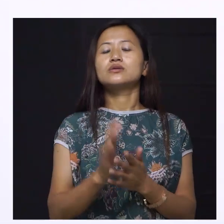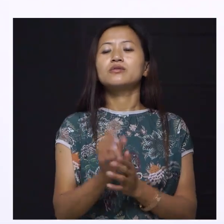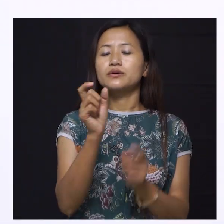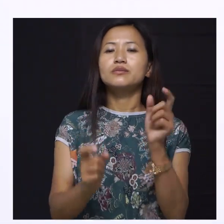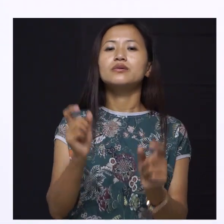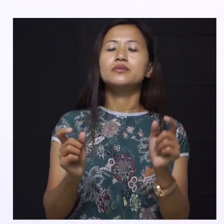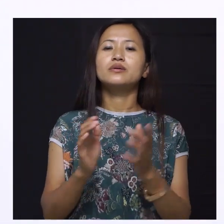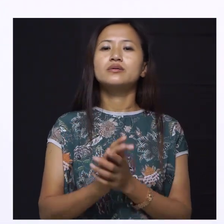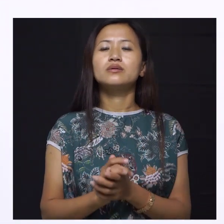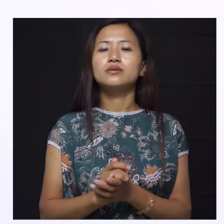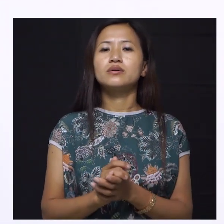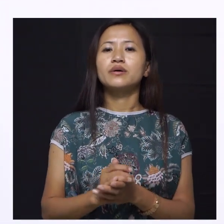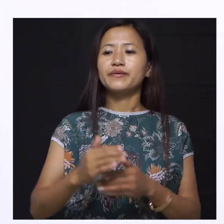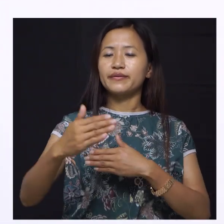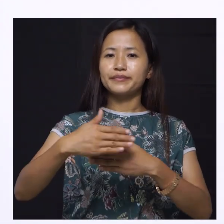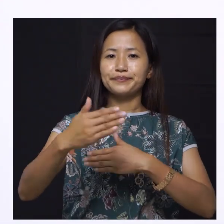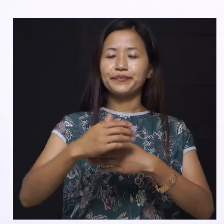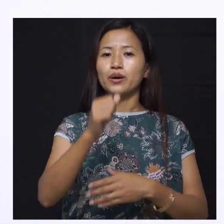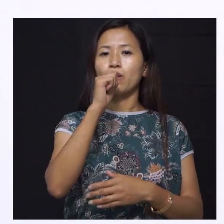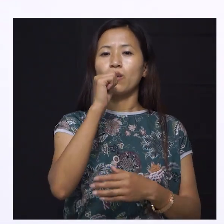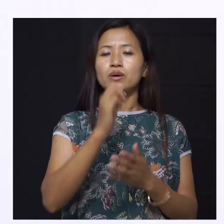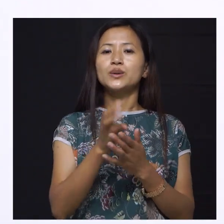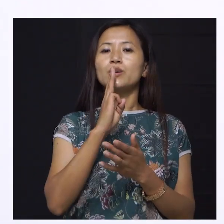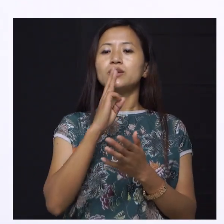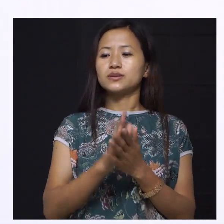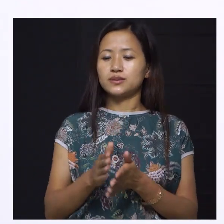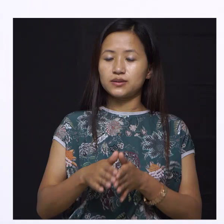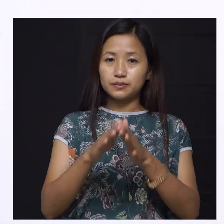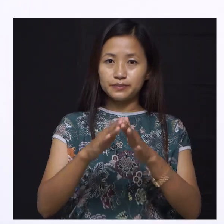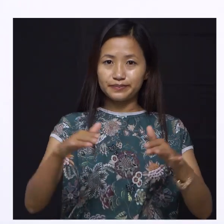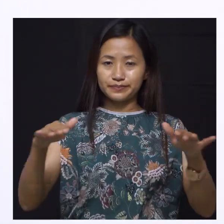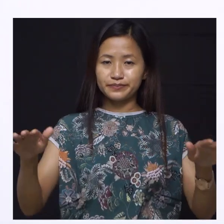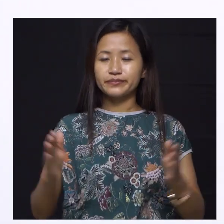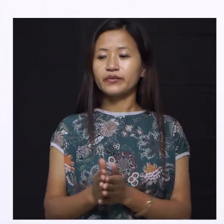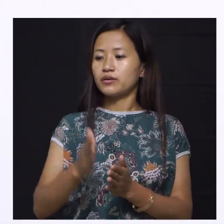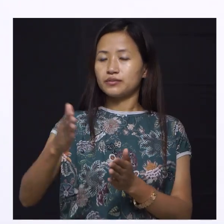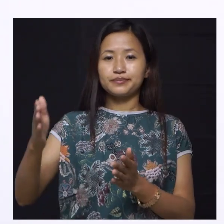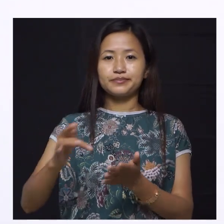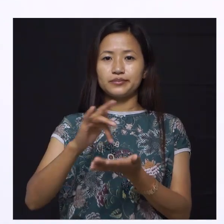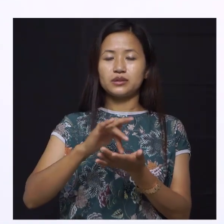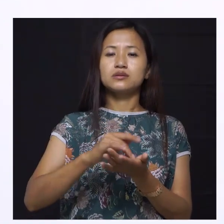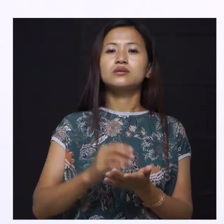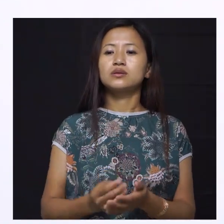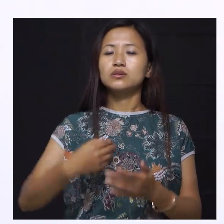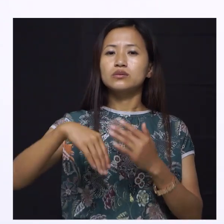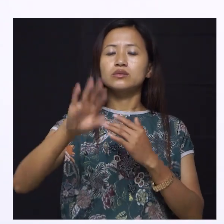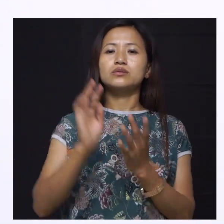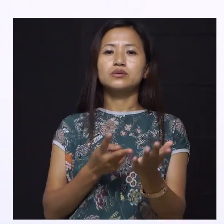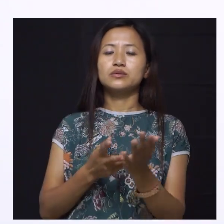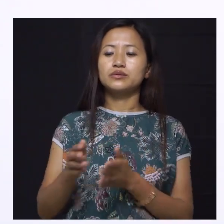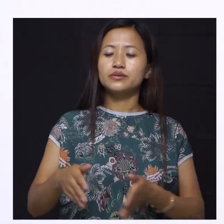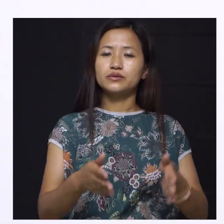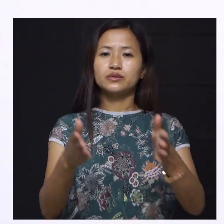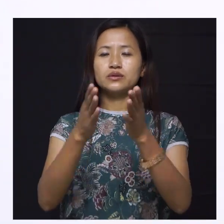people around the near the water sources, okay? Because an oilskin, when you have to go into the river, what do?